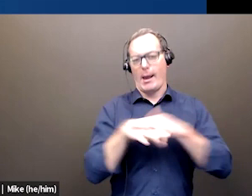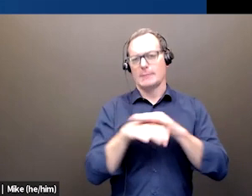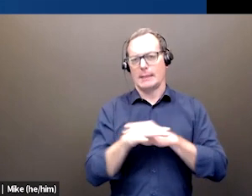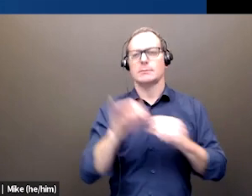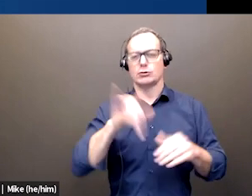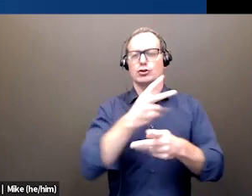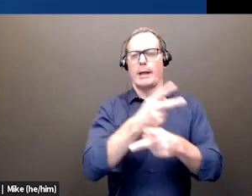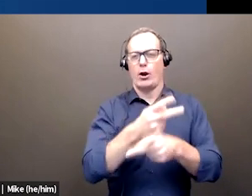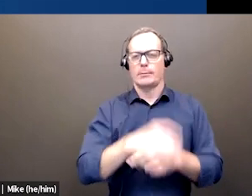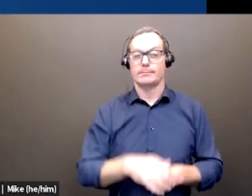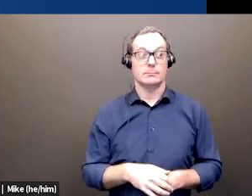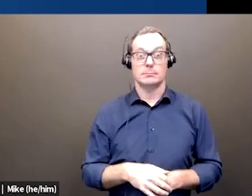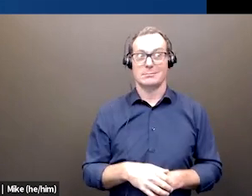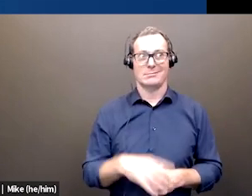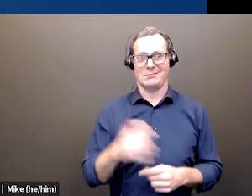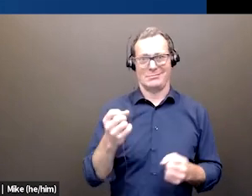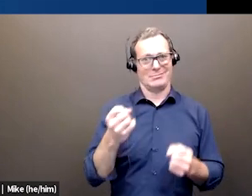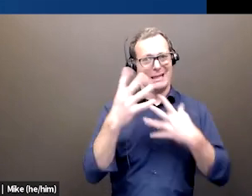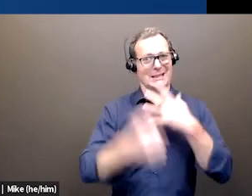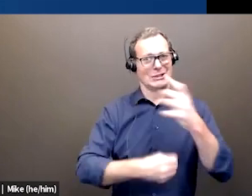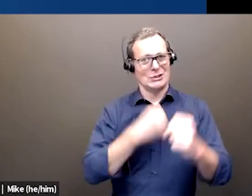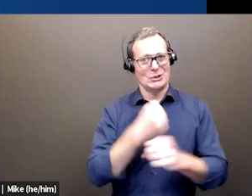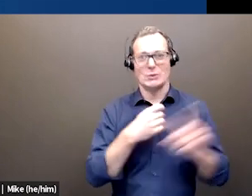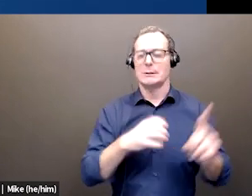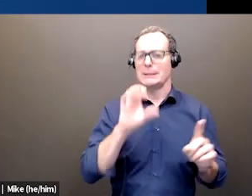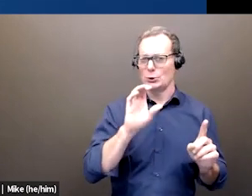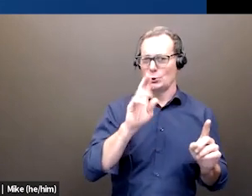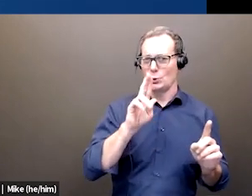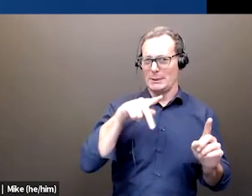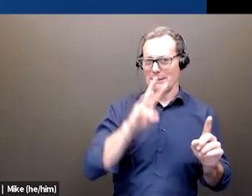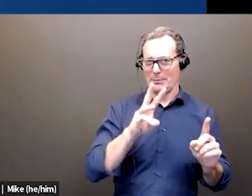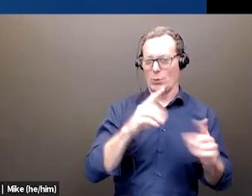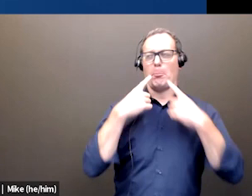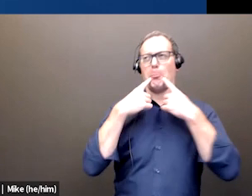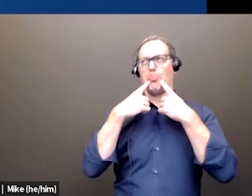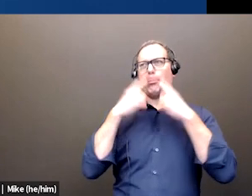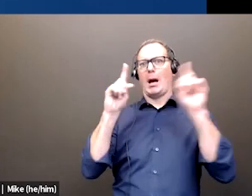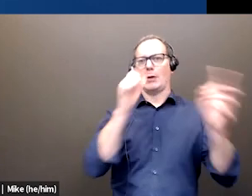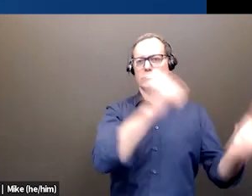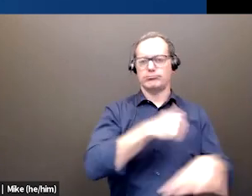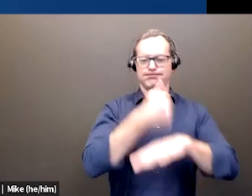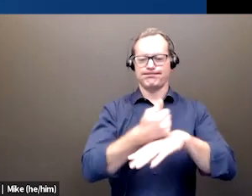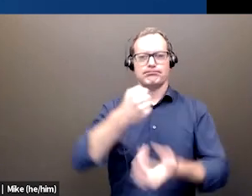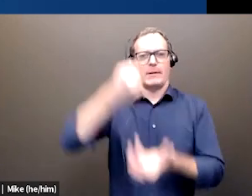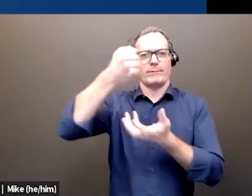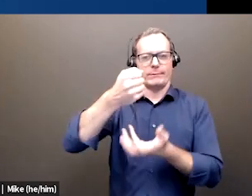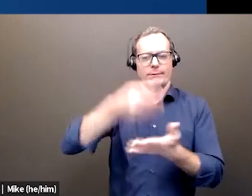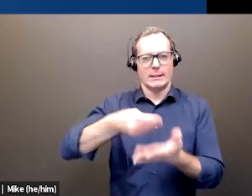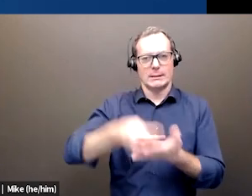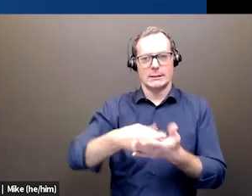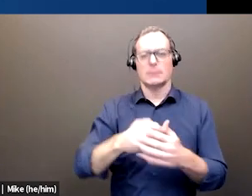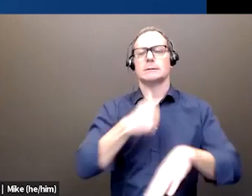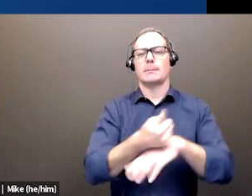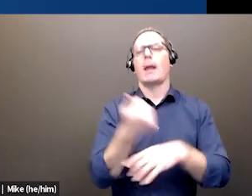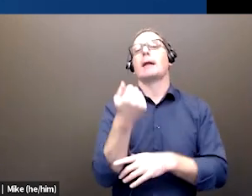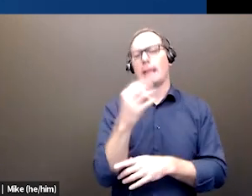negotiate the National CUPW Childcare Fund, which was established in 1991.